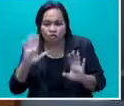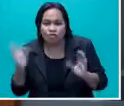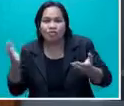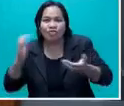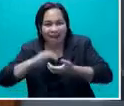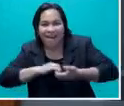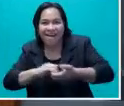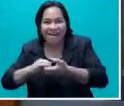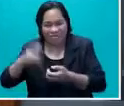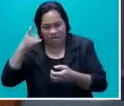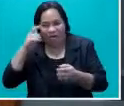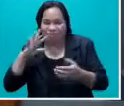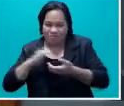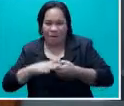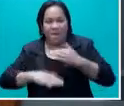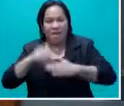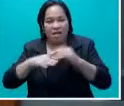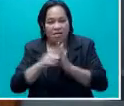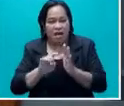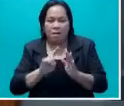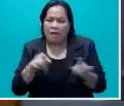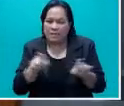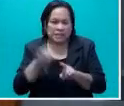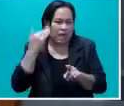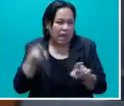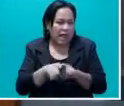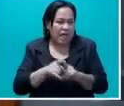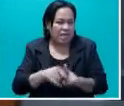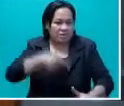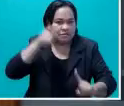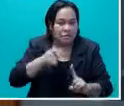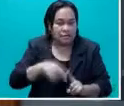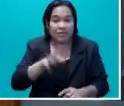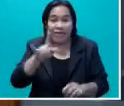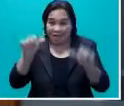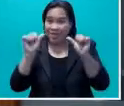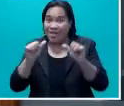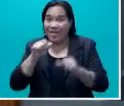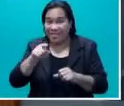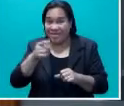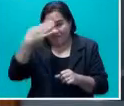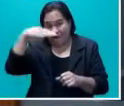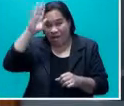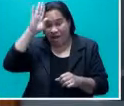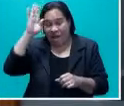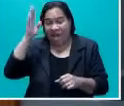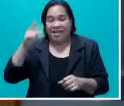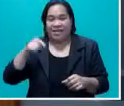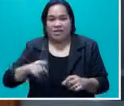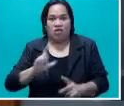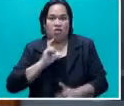our democracy. And we must note that His Excellency the President is the Commander-in-Chief of the Fiji